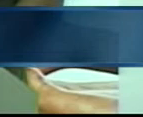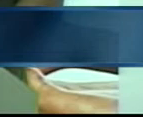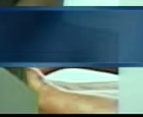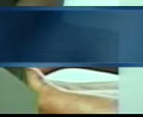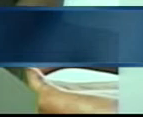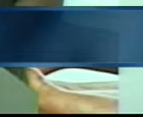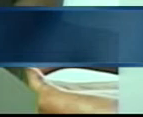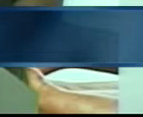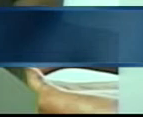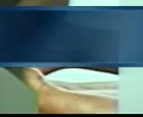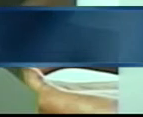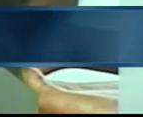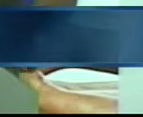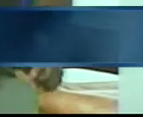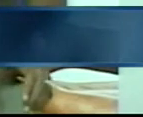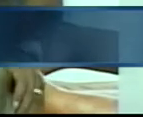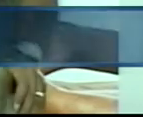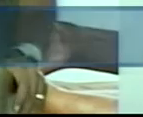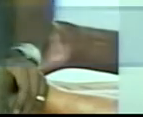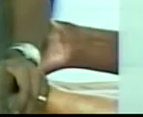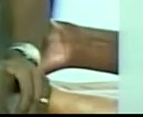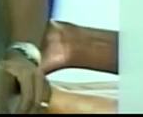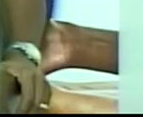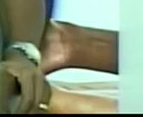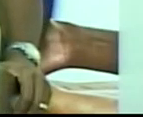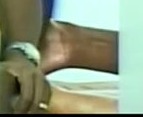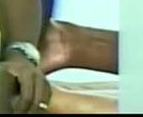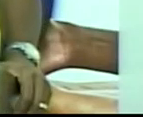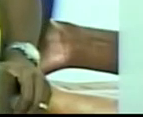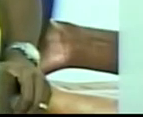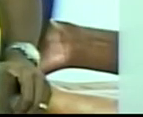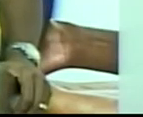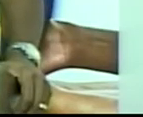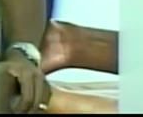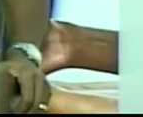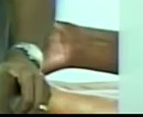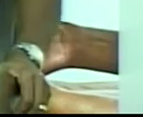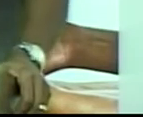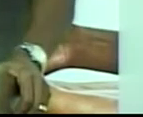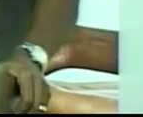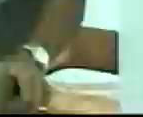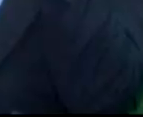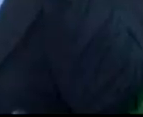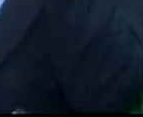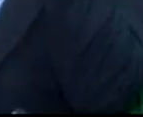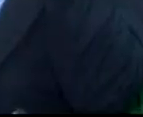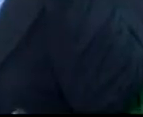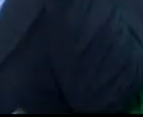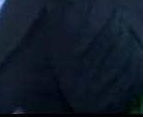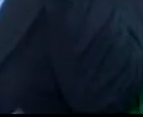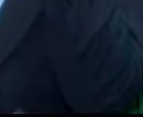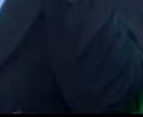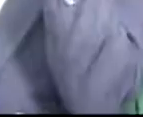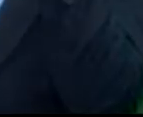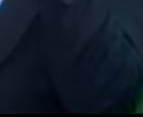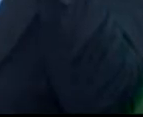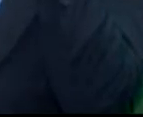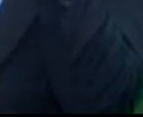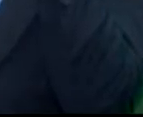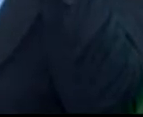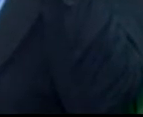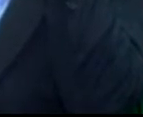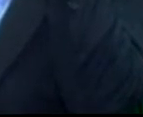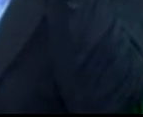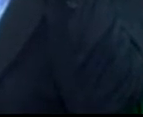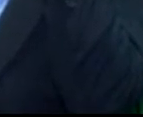finances. To this end, there are plans to establish a strong antimicrobial stewardship program at